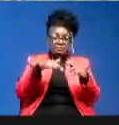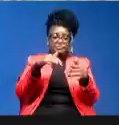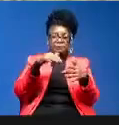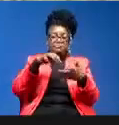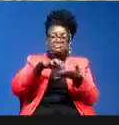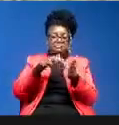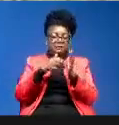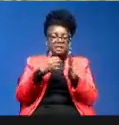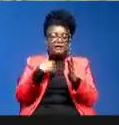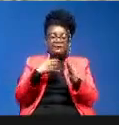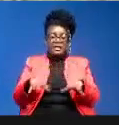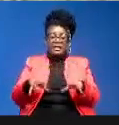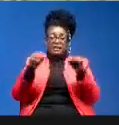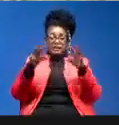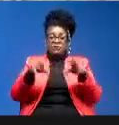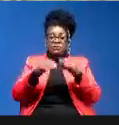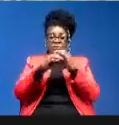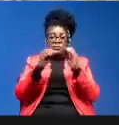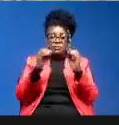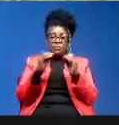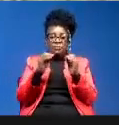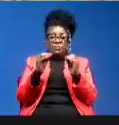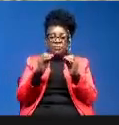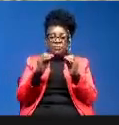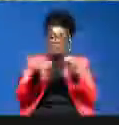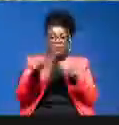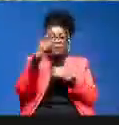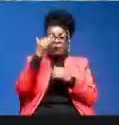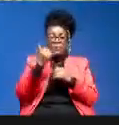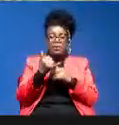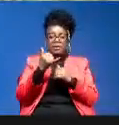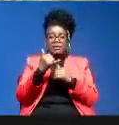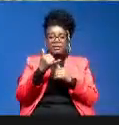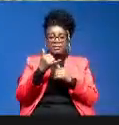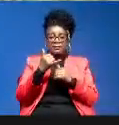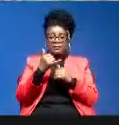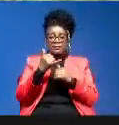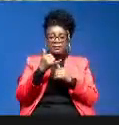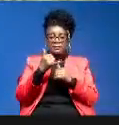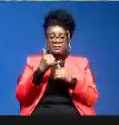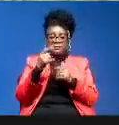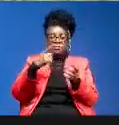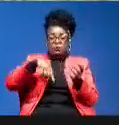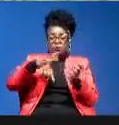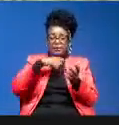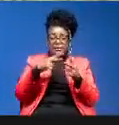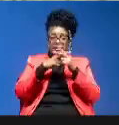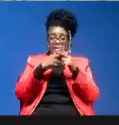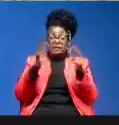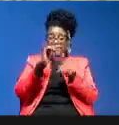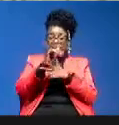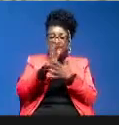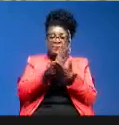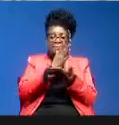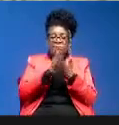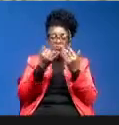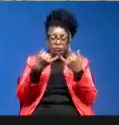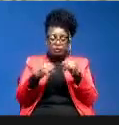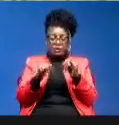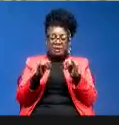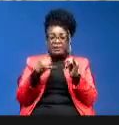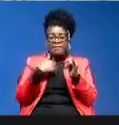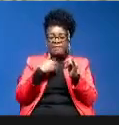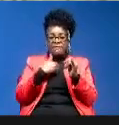grass for wildlife and livestock. So, and that's why we started Rangeland Department to try to put